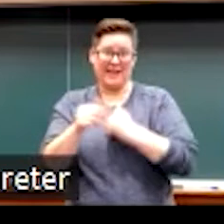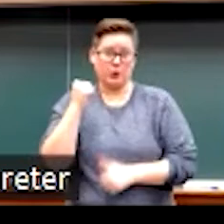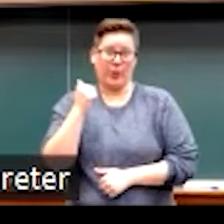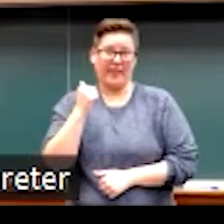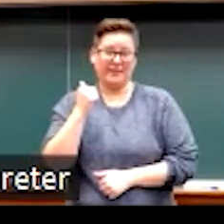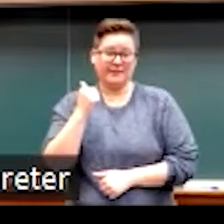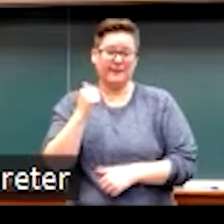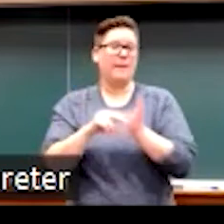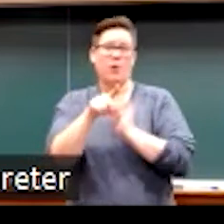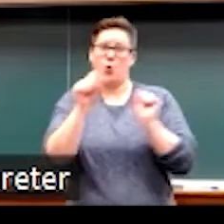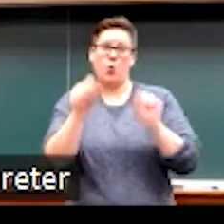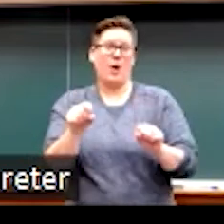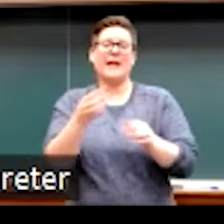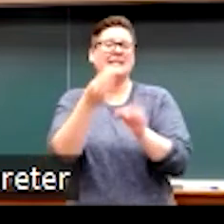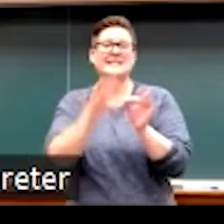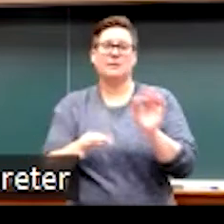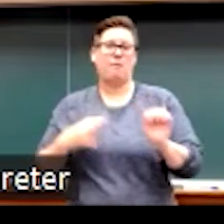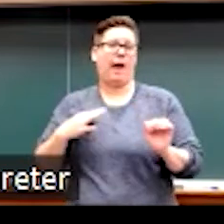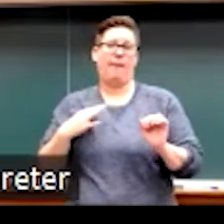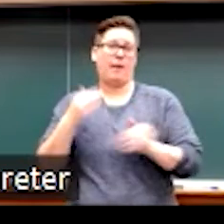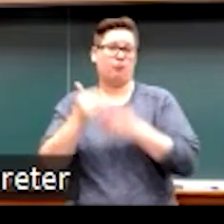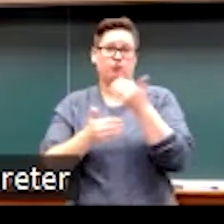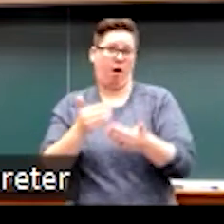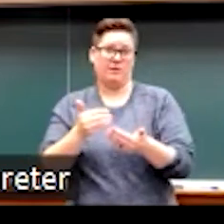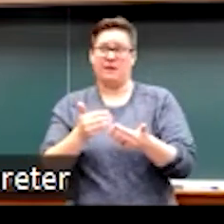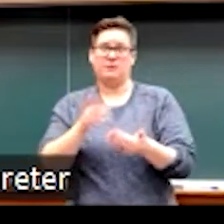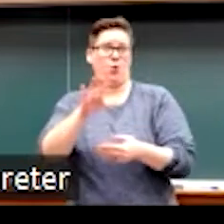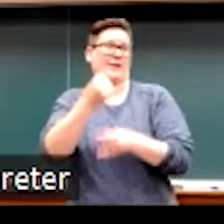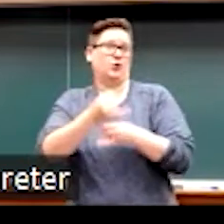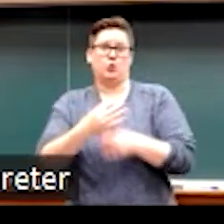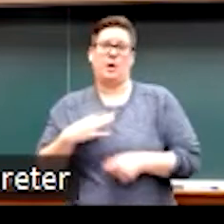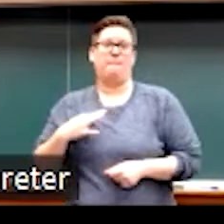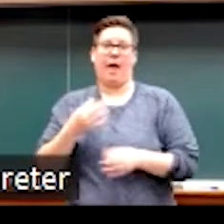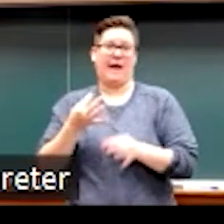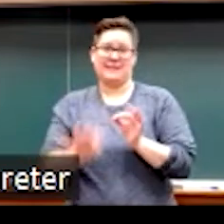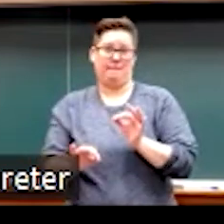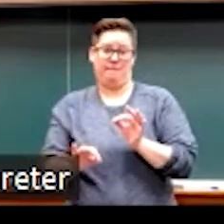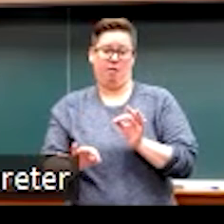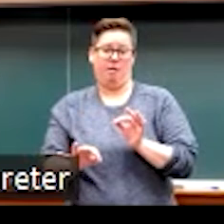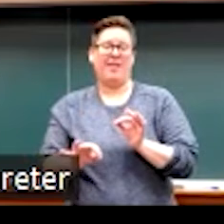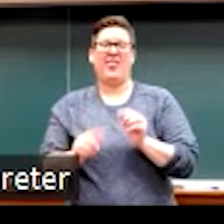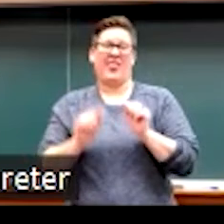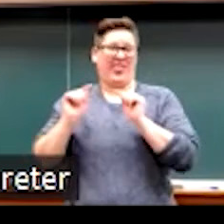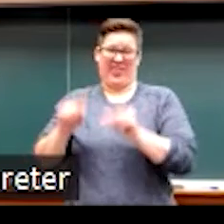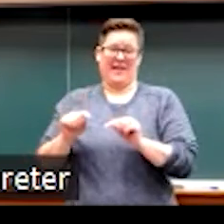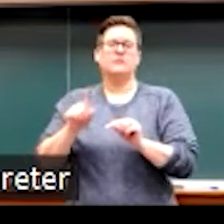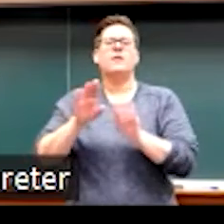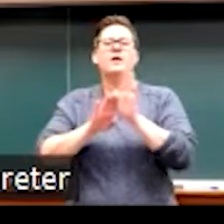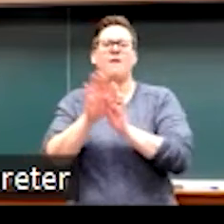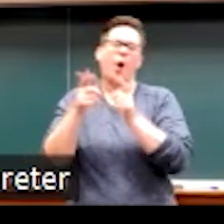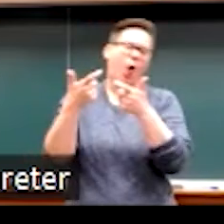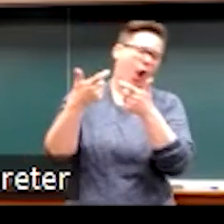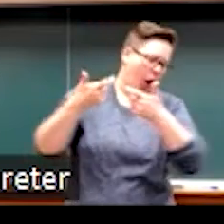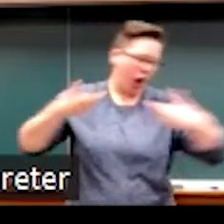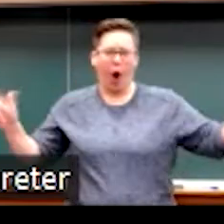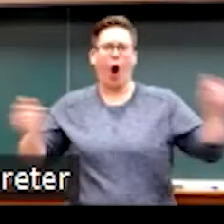data, which means you can just go through a simple application process institutionally. And this is ultimately to develop the largest